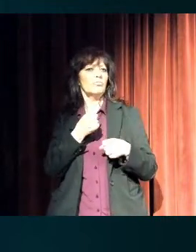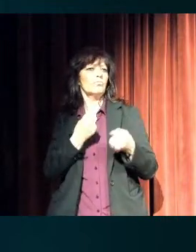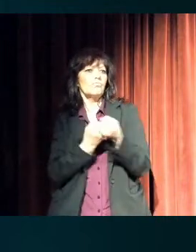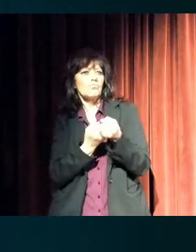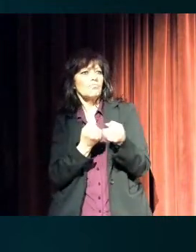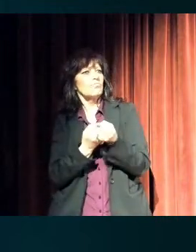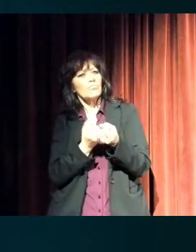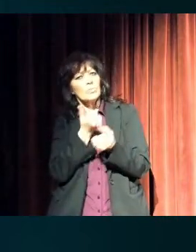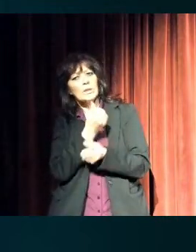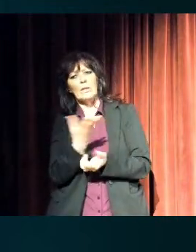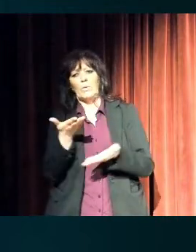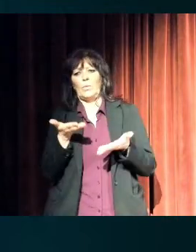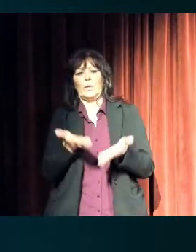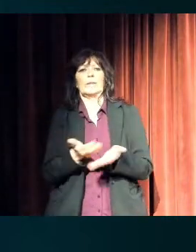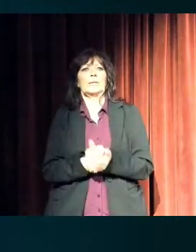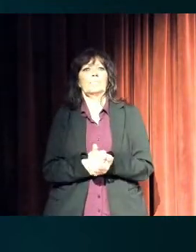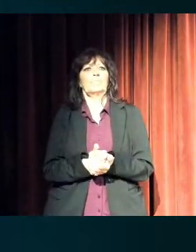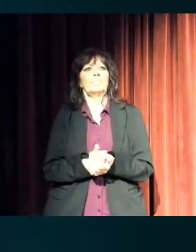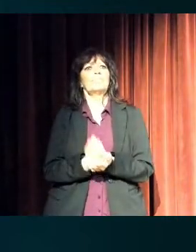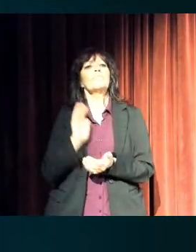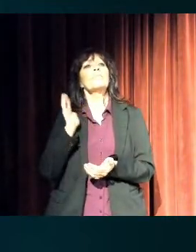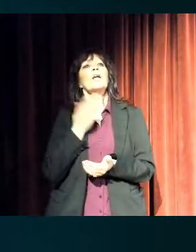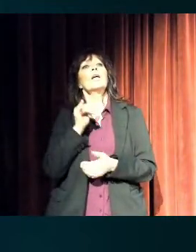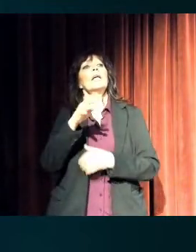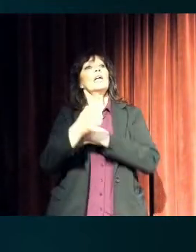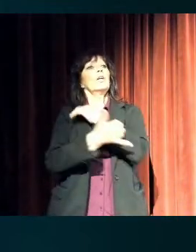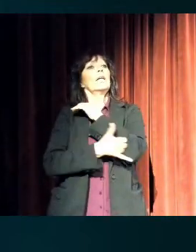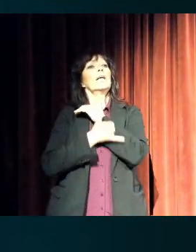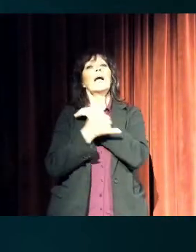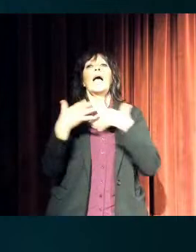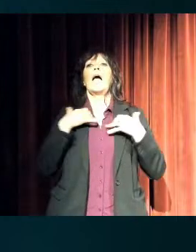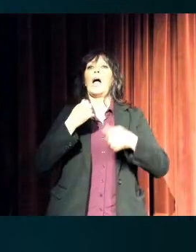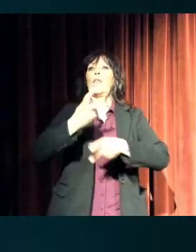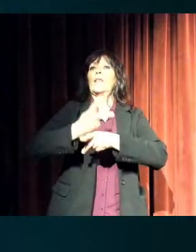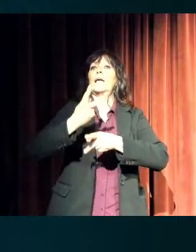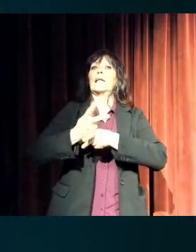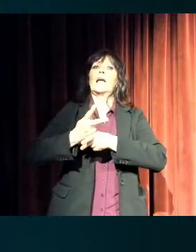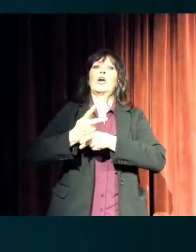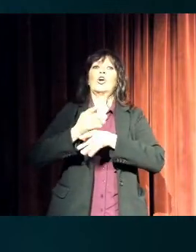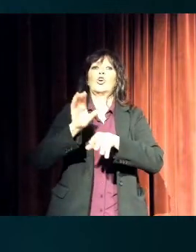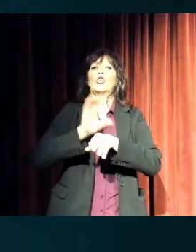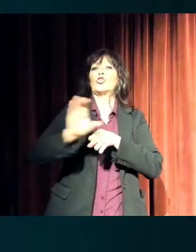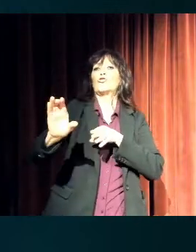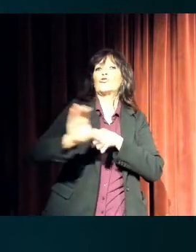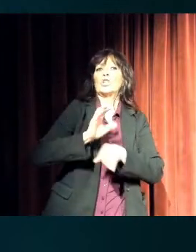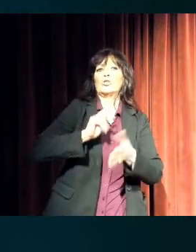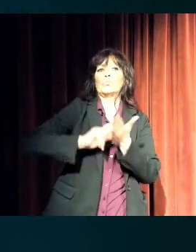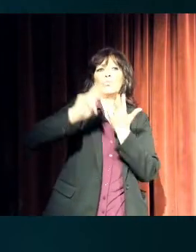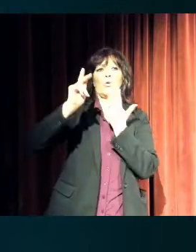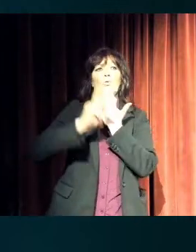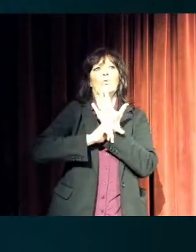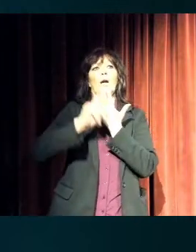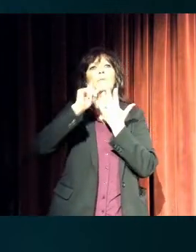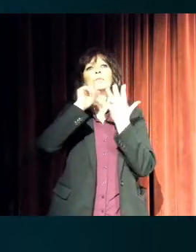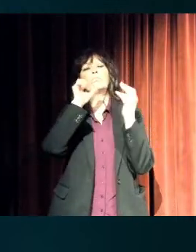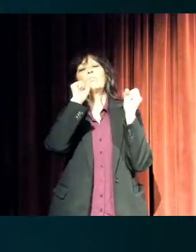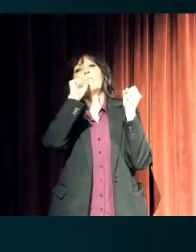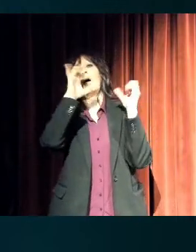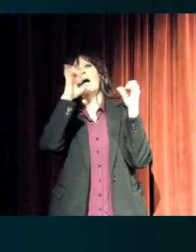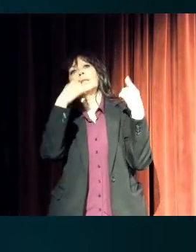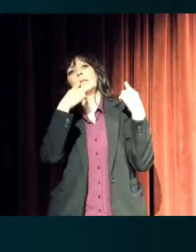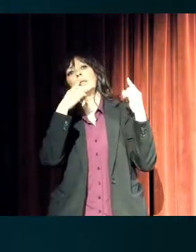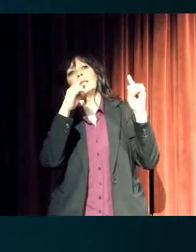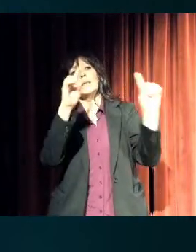several ways. Our Erie County Healthcare Careers Program, or ECHC, has been a phenomenal